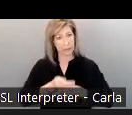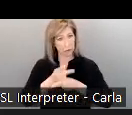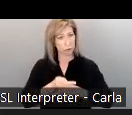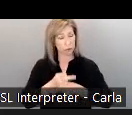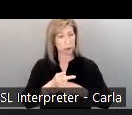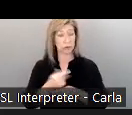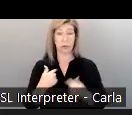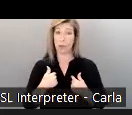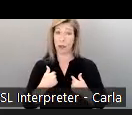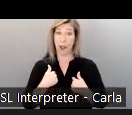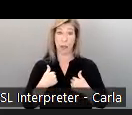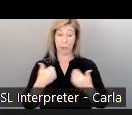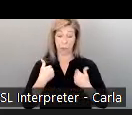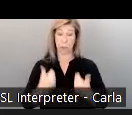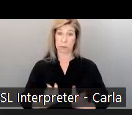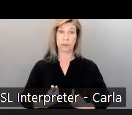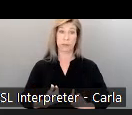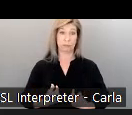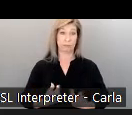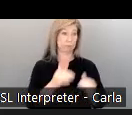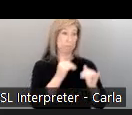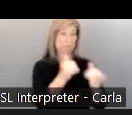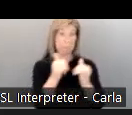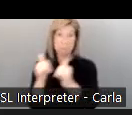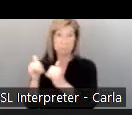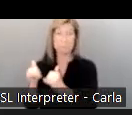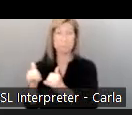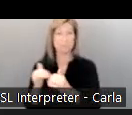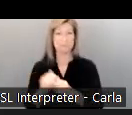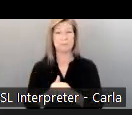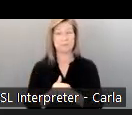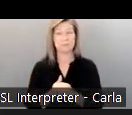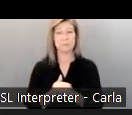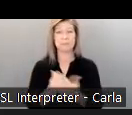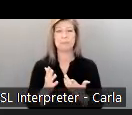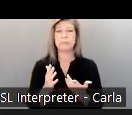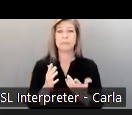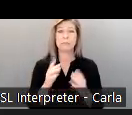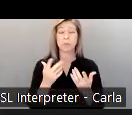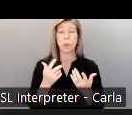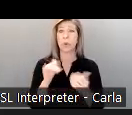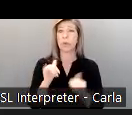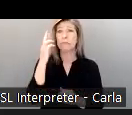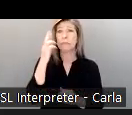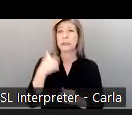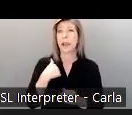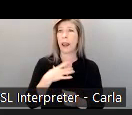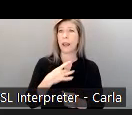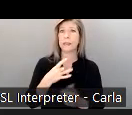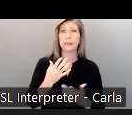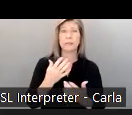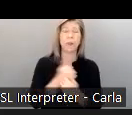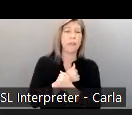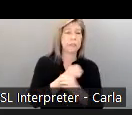being like all of you. And one of the reasons I love teaching and engaging with this work